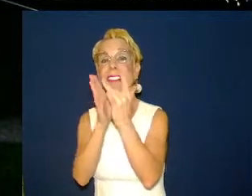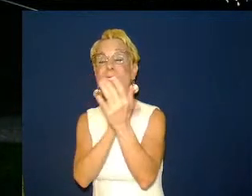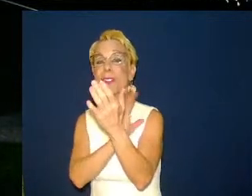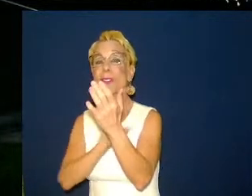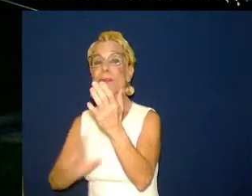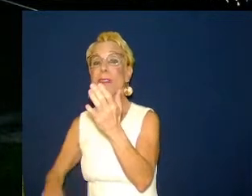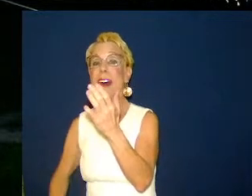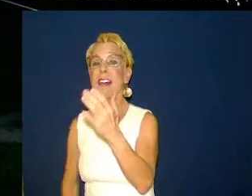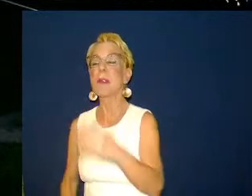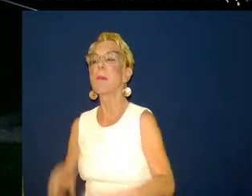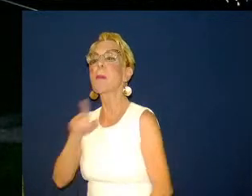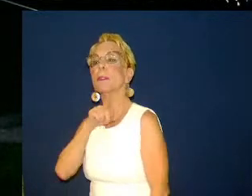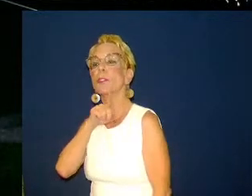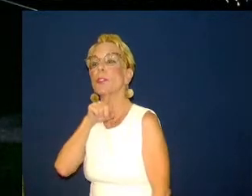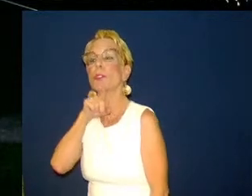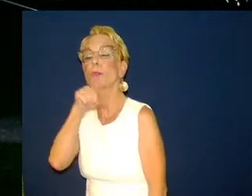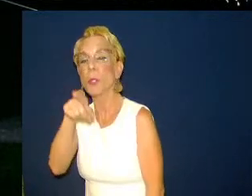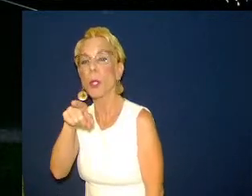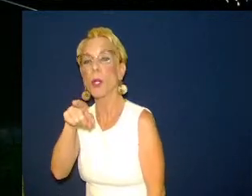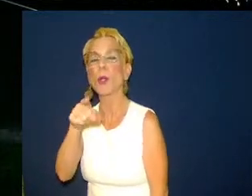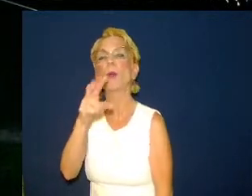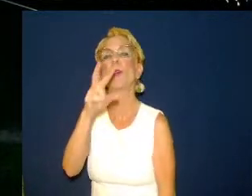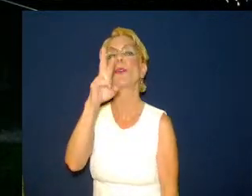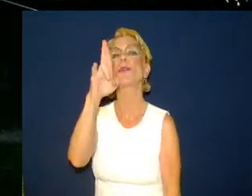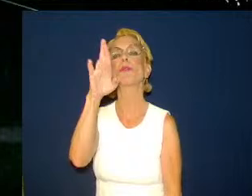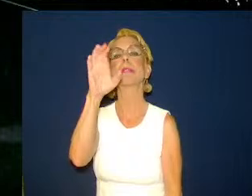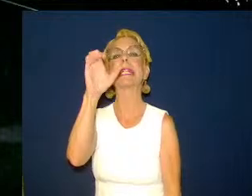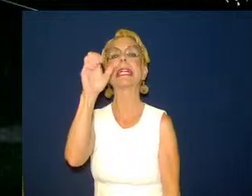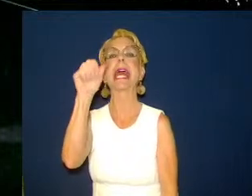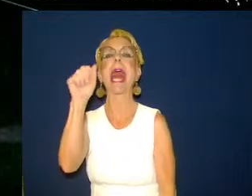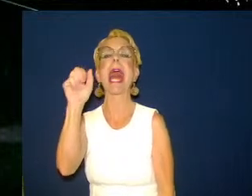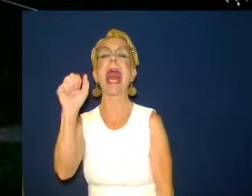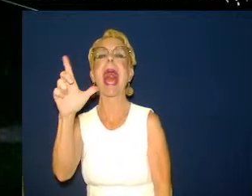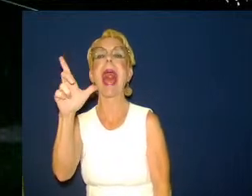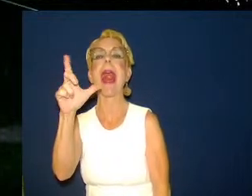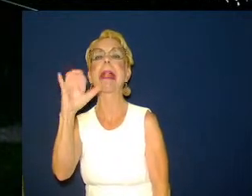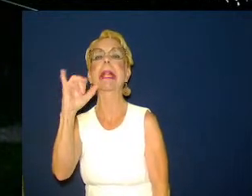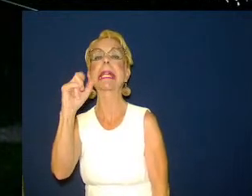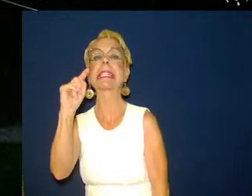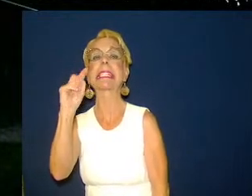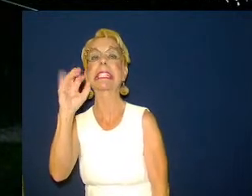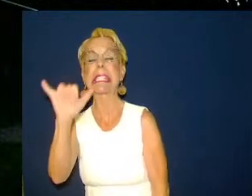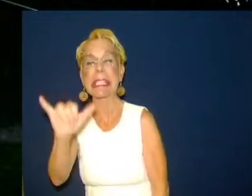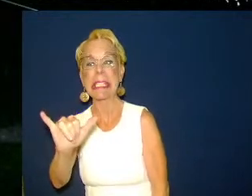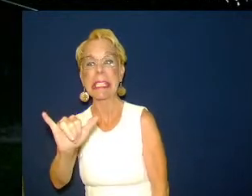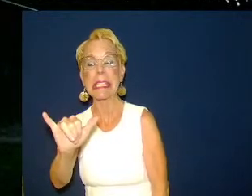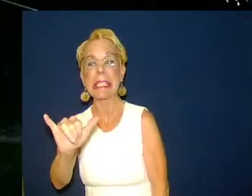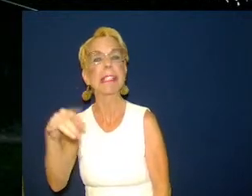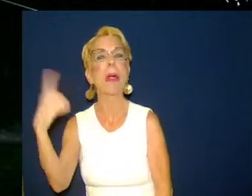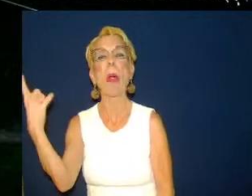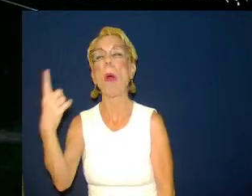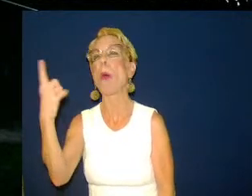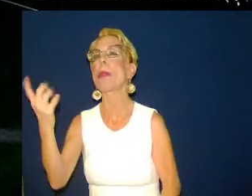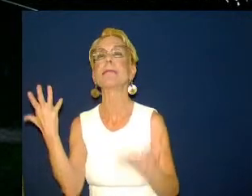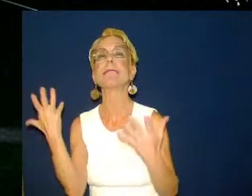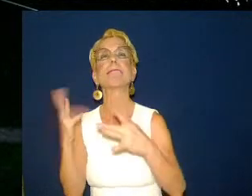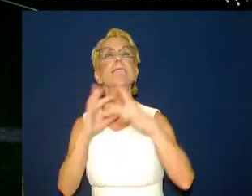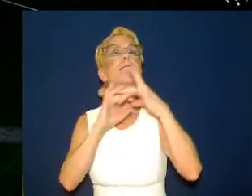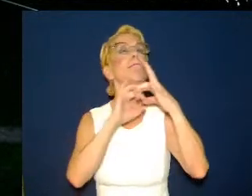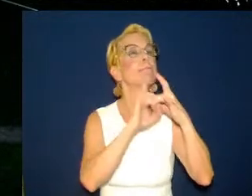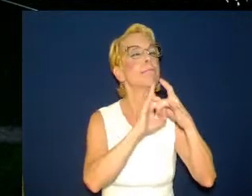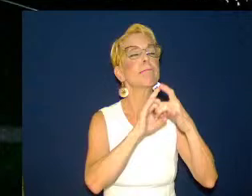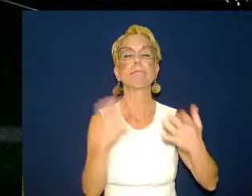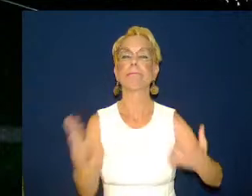for reality, look no further than Jesus Christ. If you're looking for the real deal, look